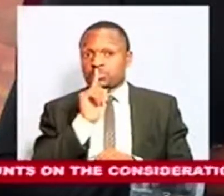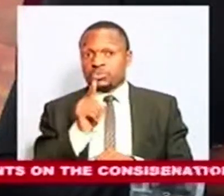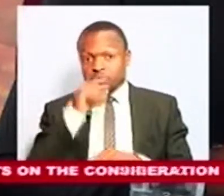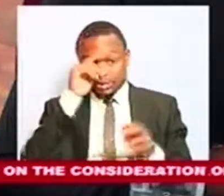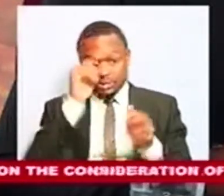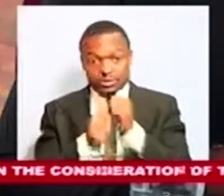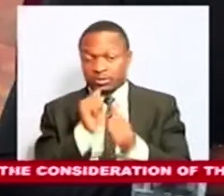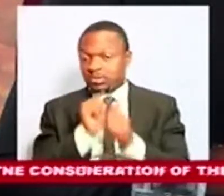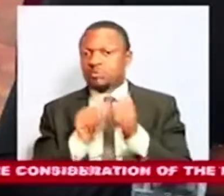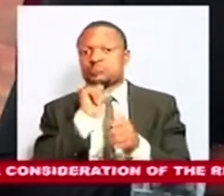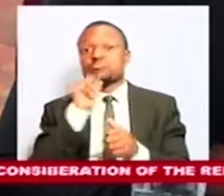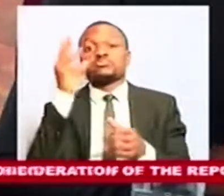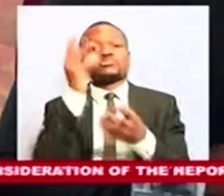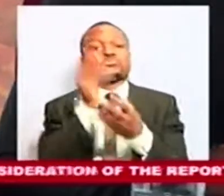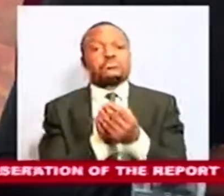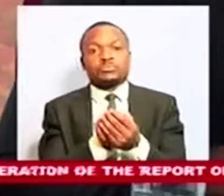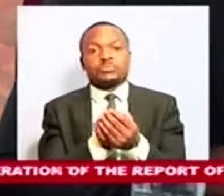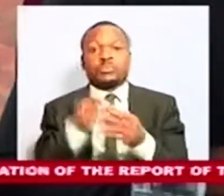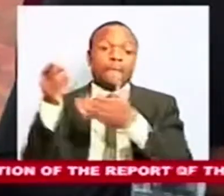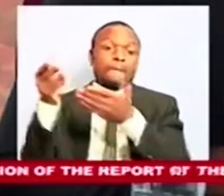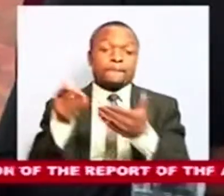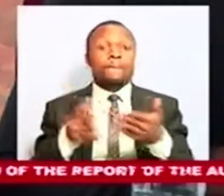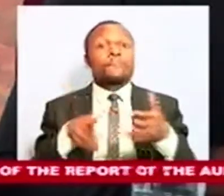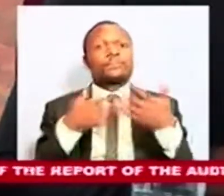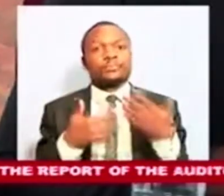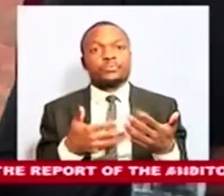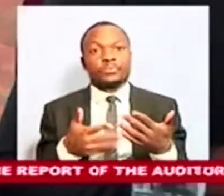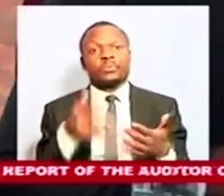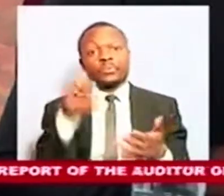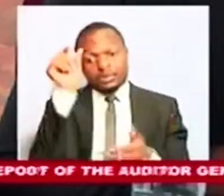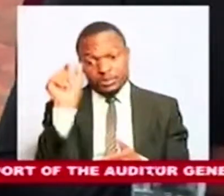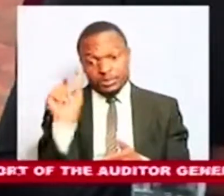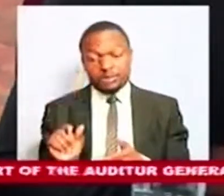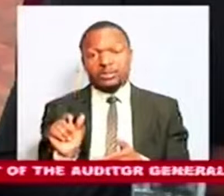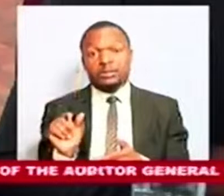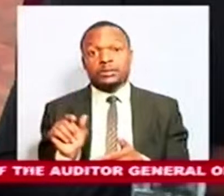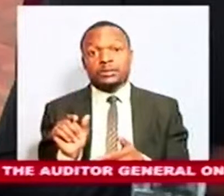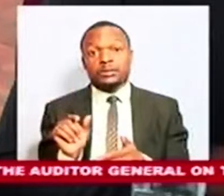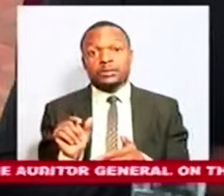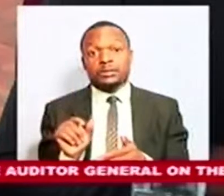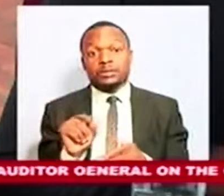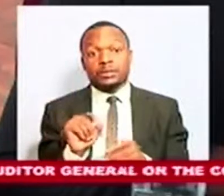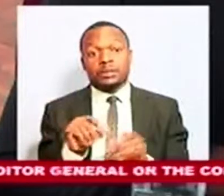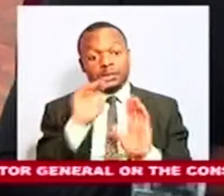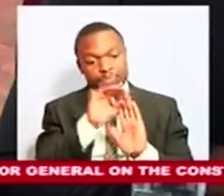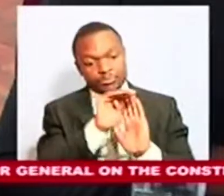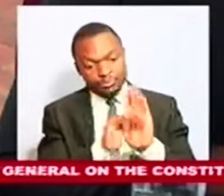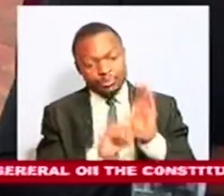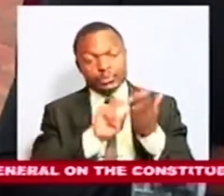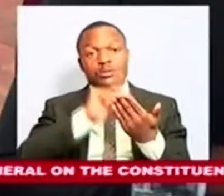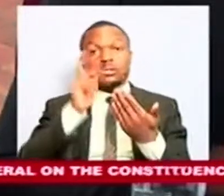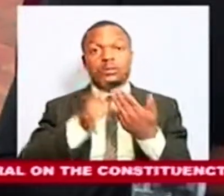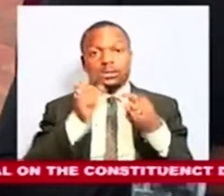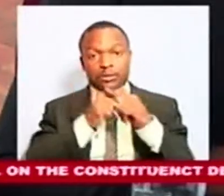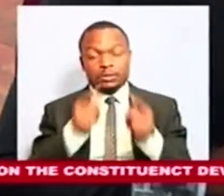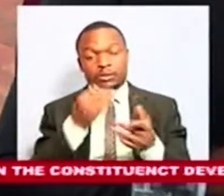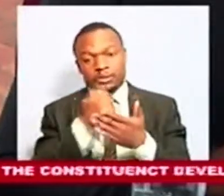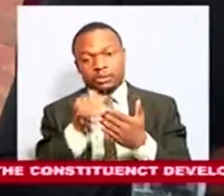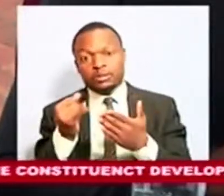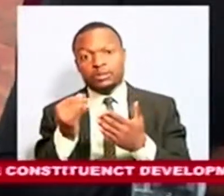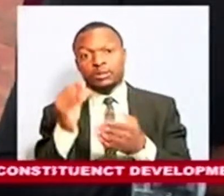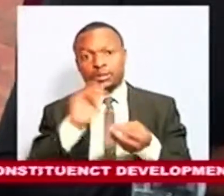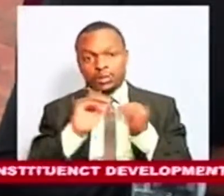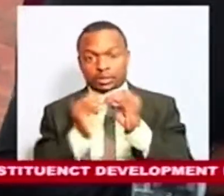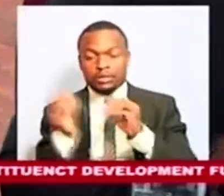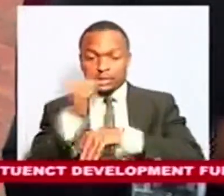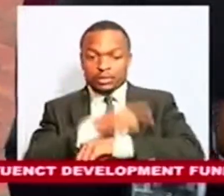didn't consider it to bring the documents as to each of the payments that are listed down. But the issue is the number of days and the activity that